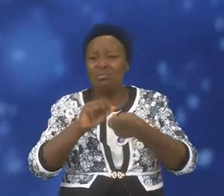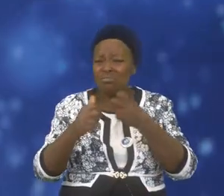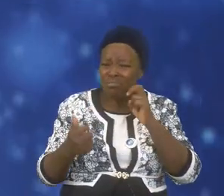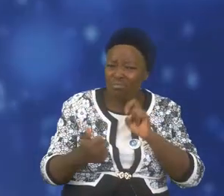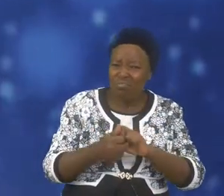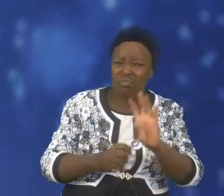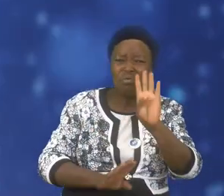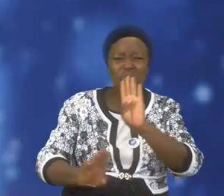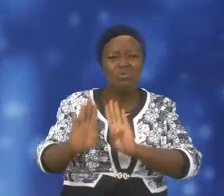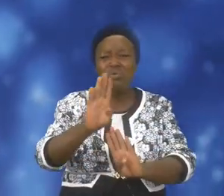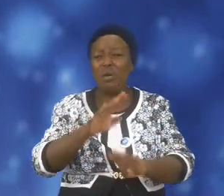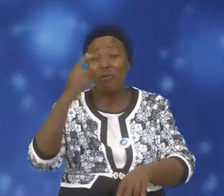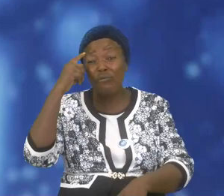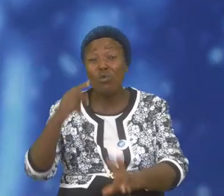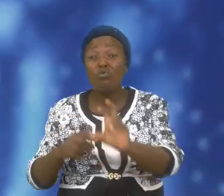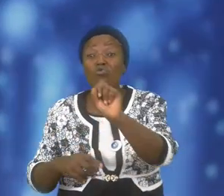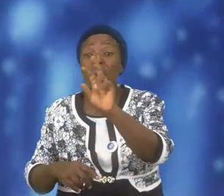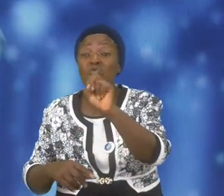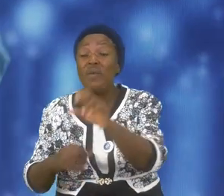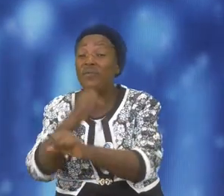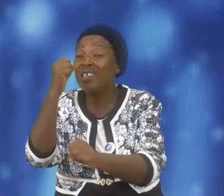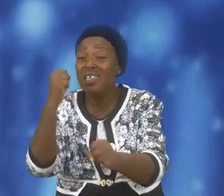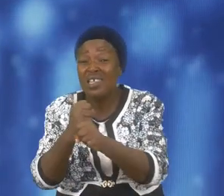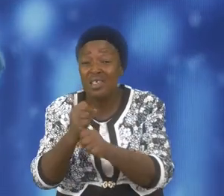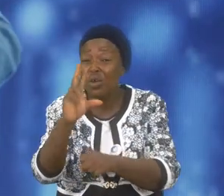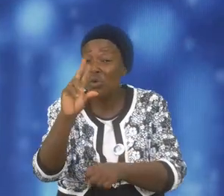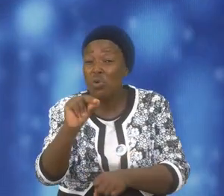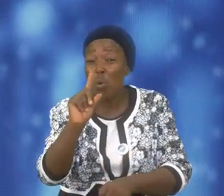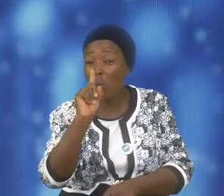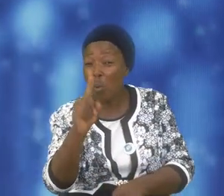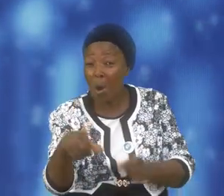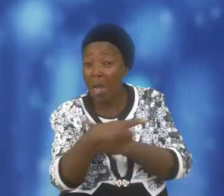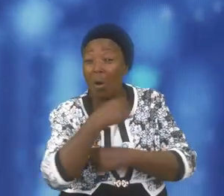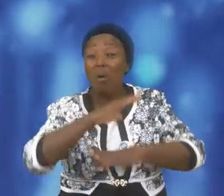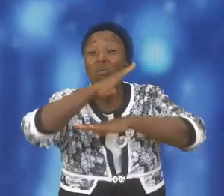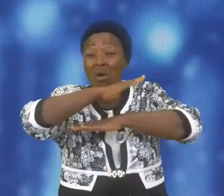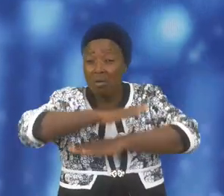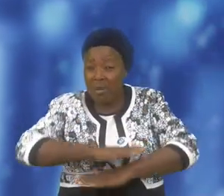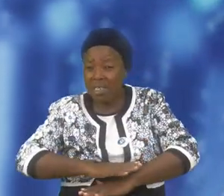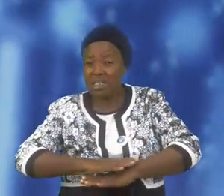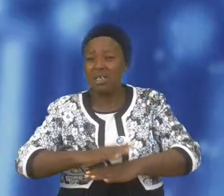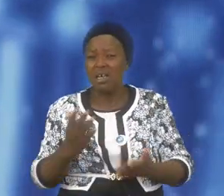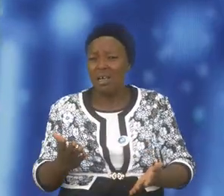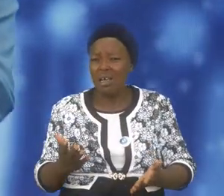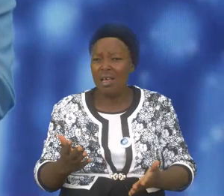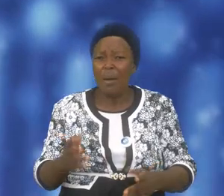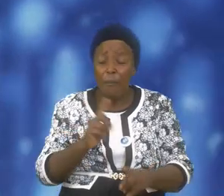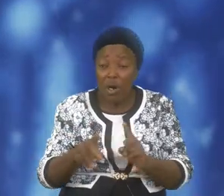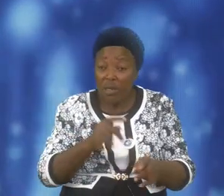the moment that Christ came into her life, and the moment she taught